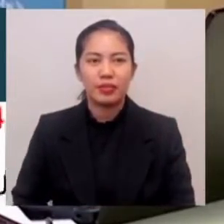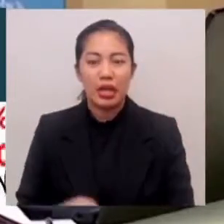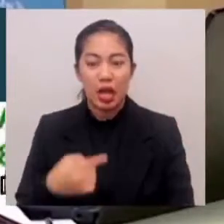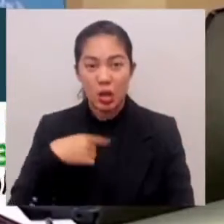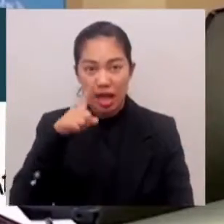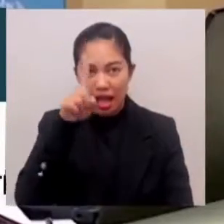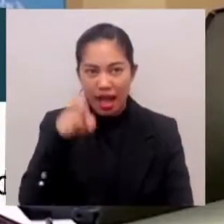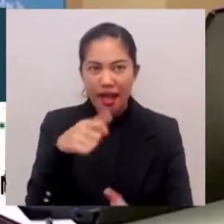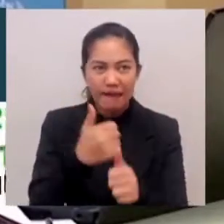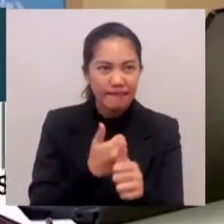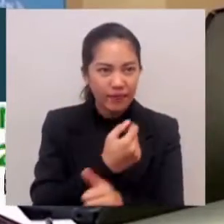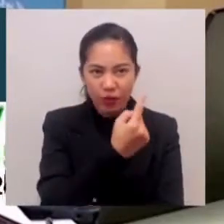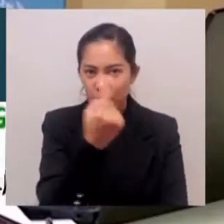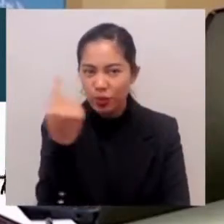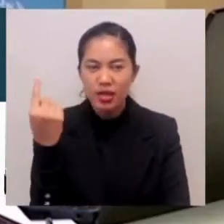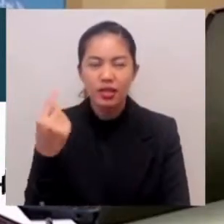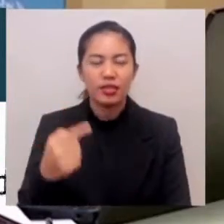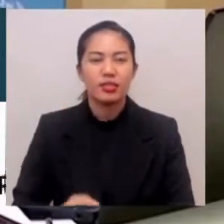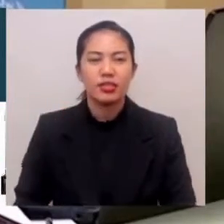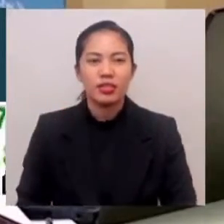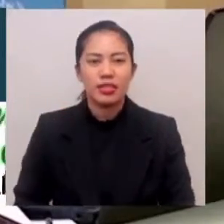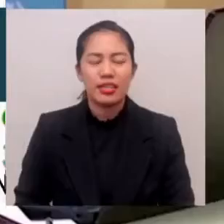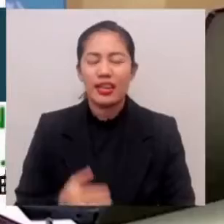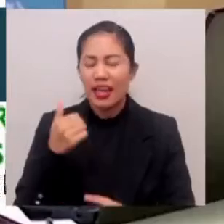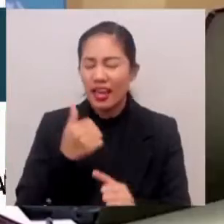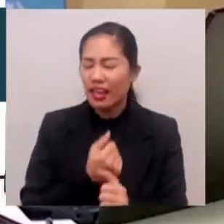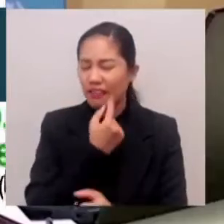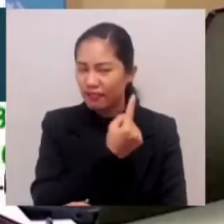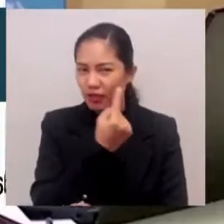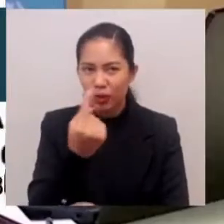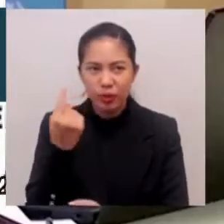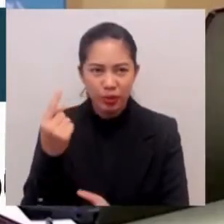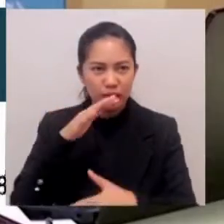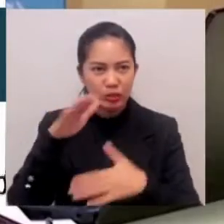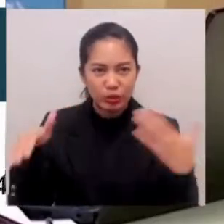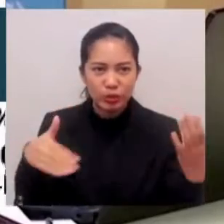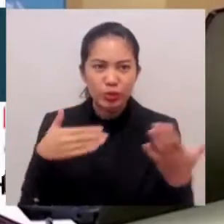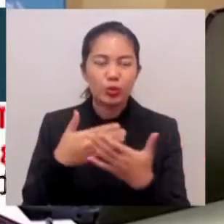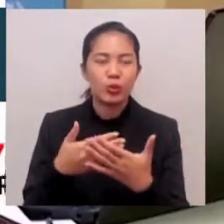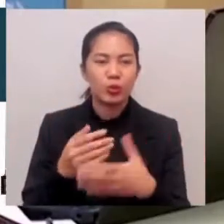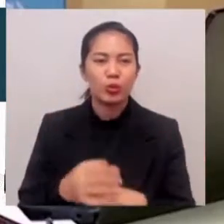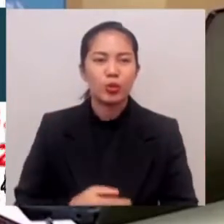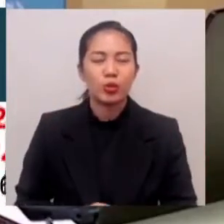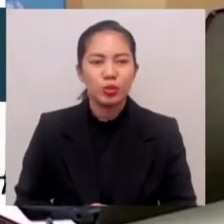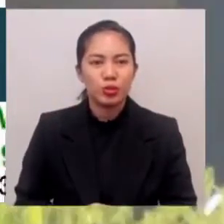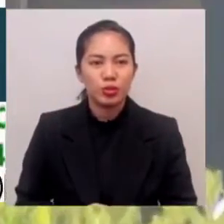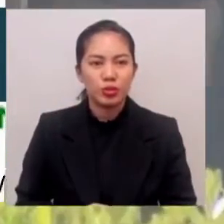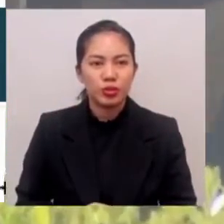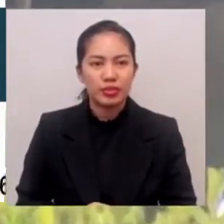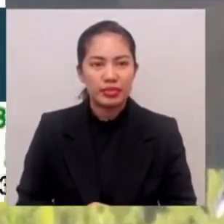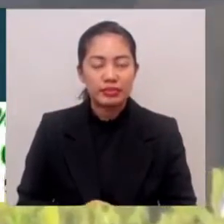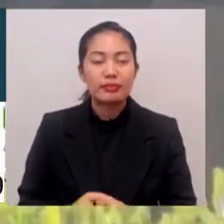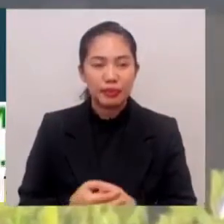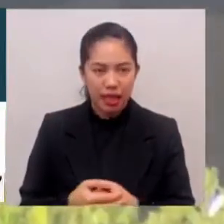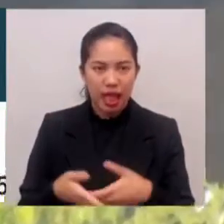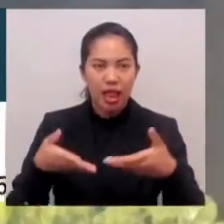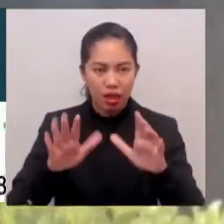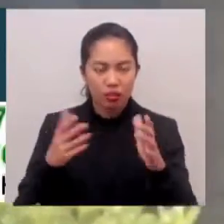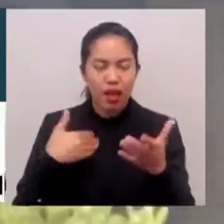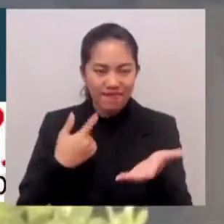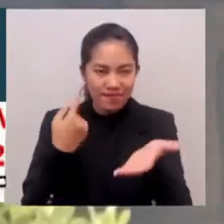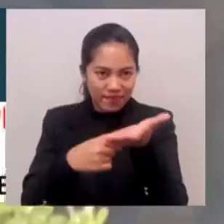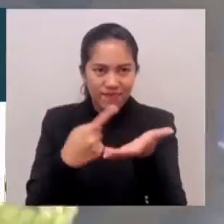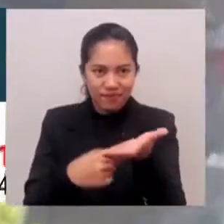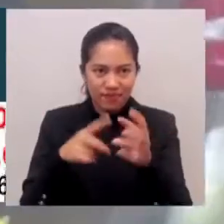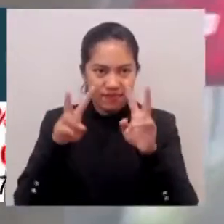countries, journalists, and everybody else, to create a little space for that discussion to happen. A WHO-led